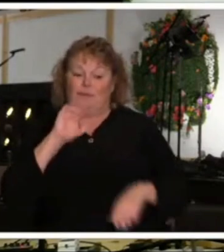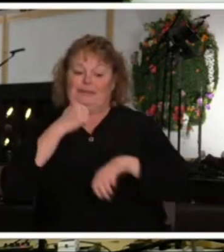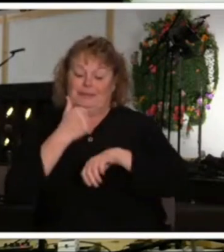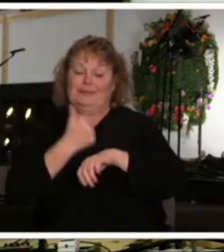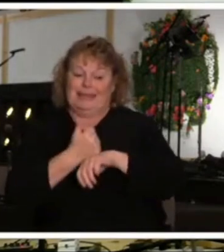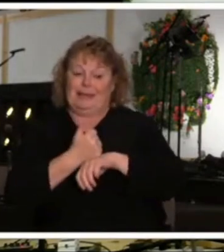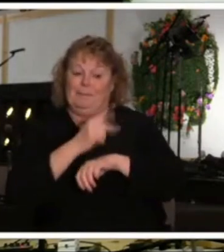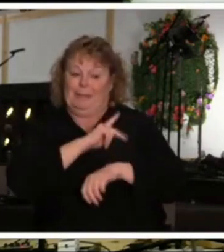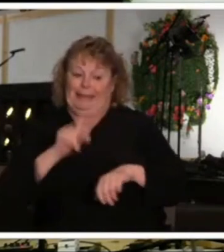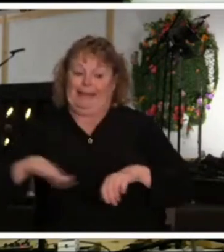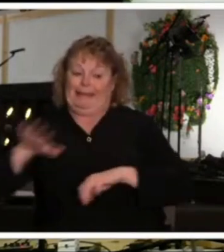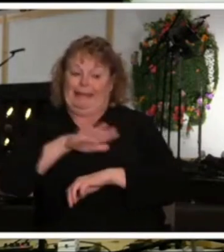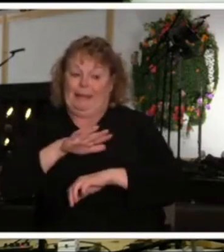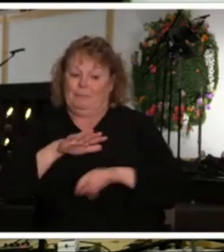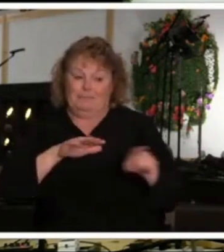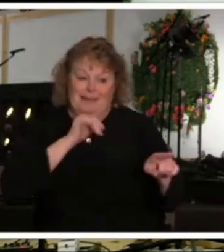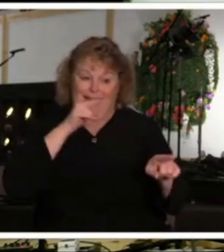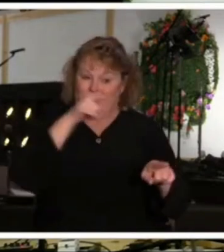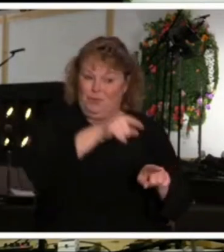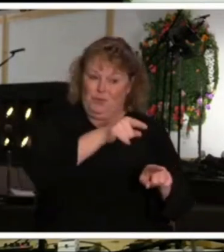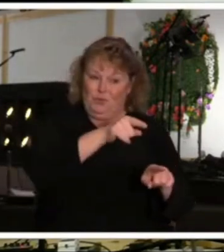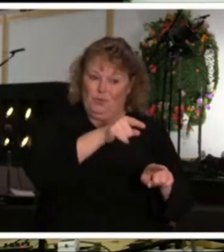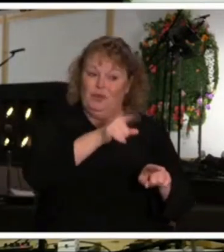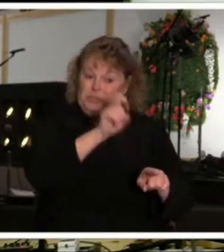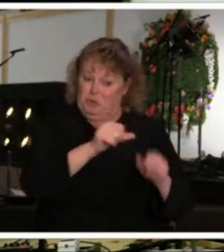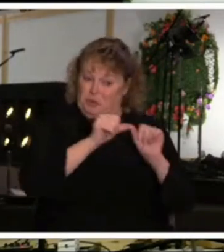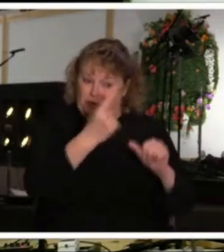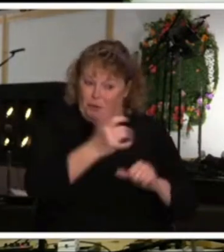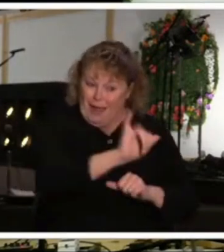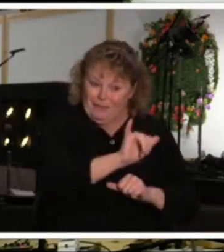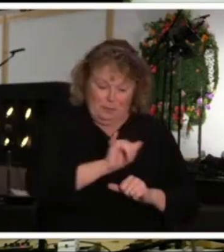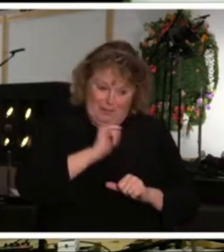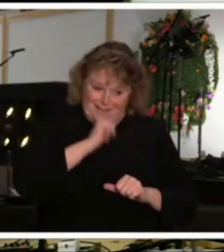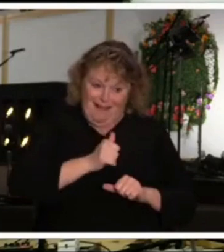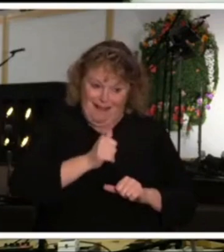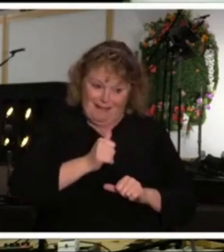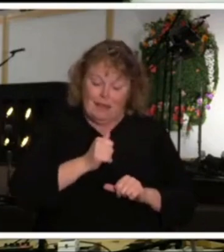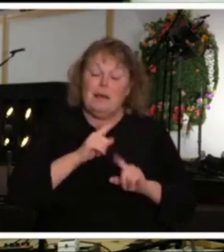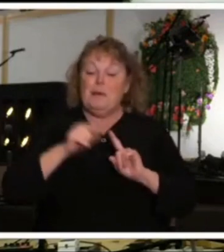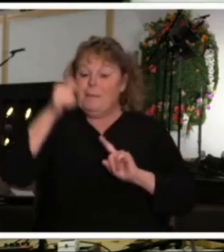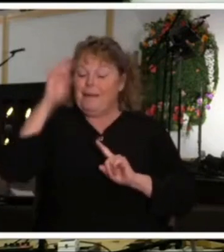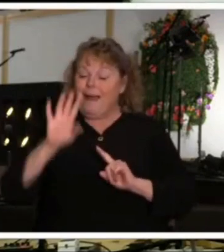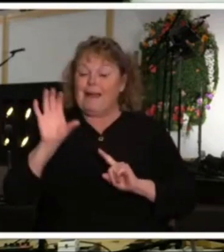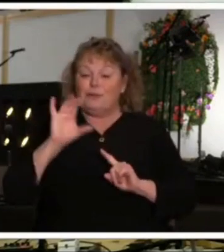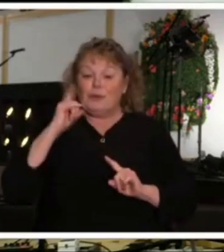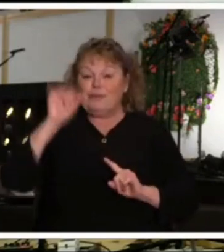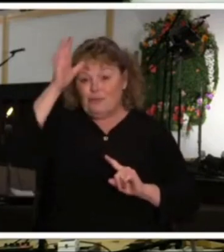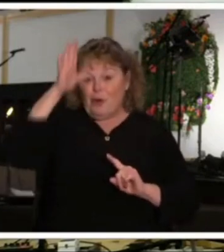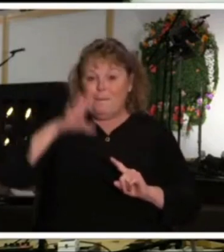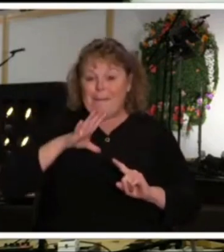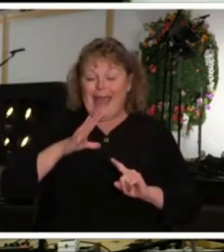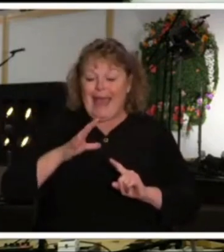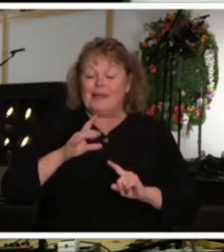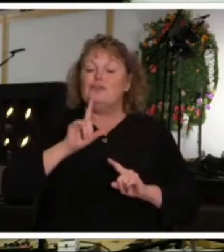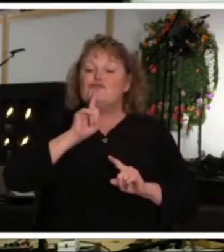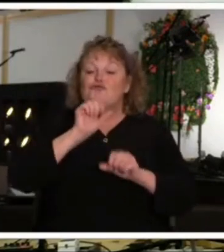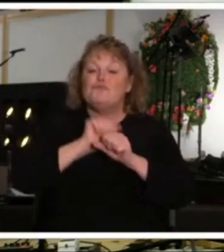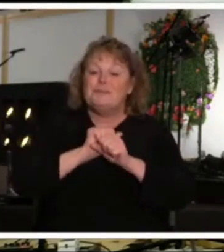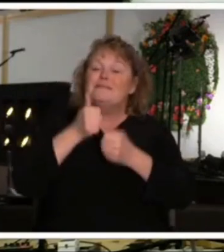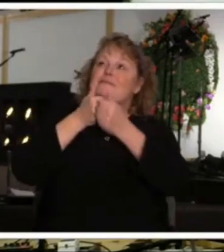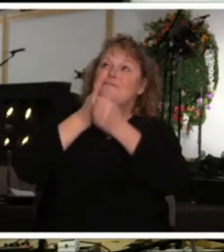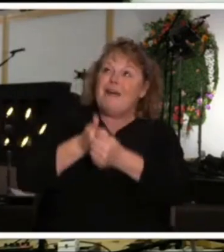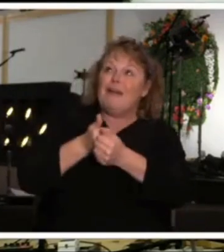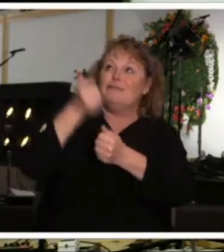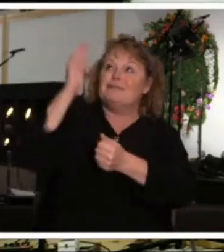kingdom shall not continue. The Lord has sought out a man after his own heart. And the Lord has commanded him to be